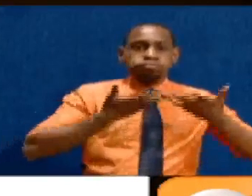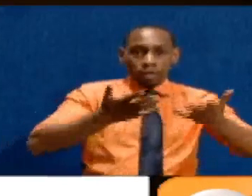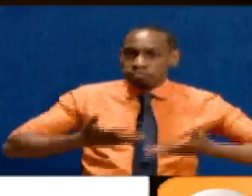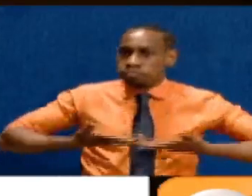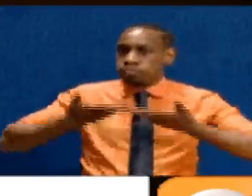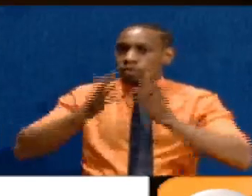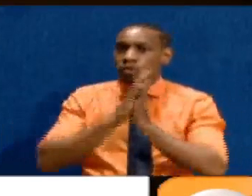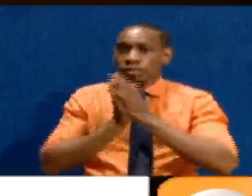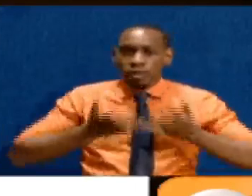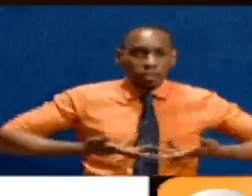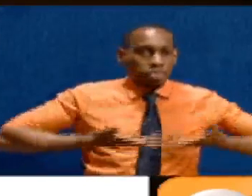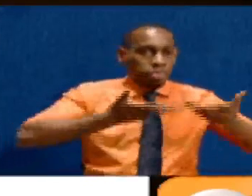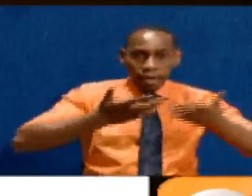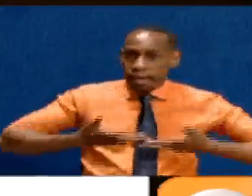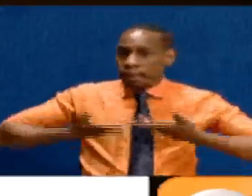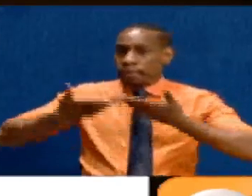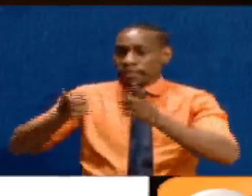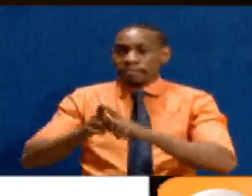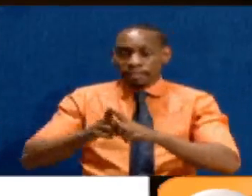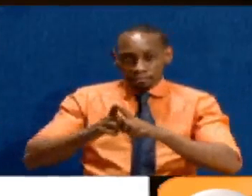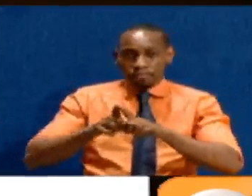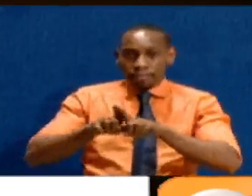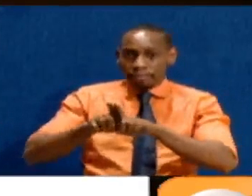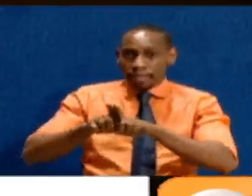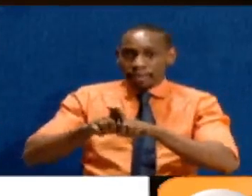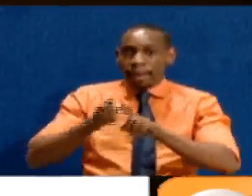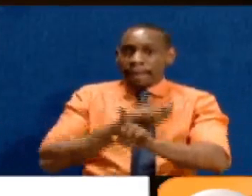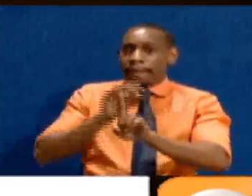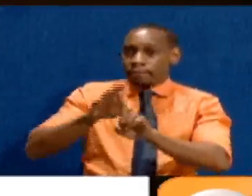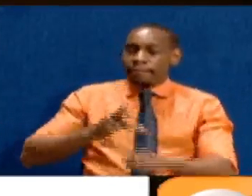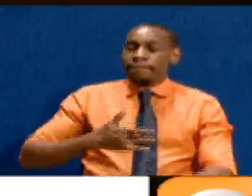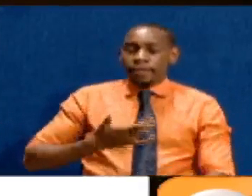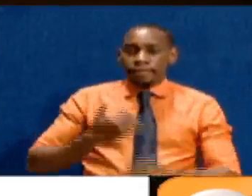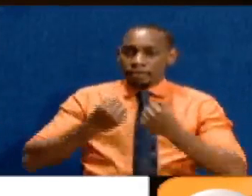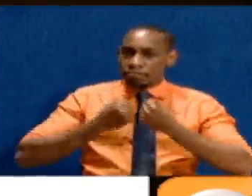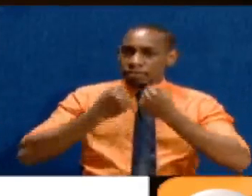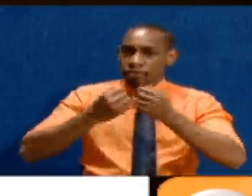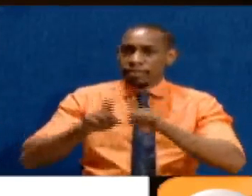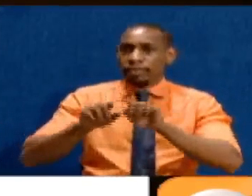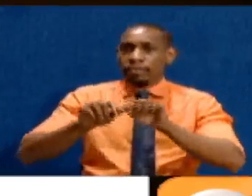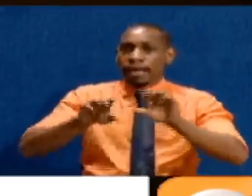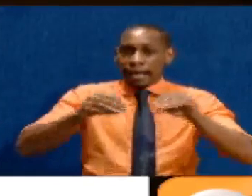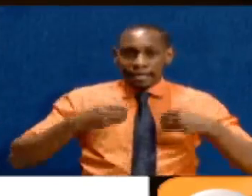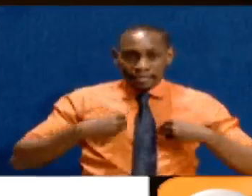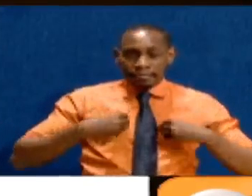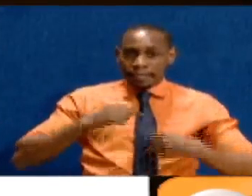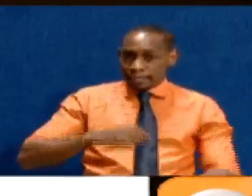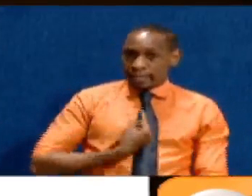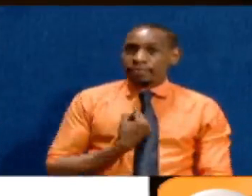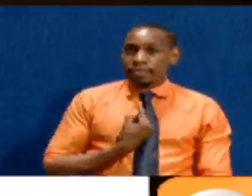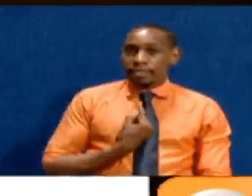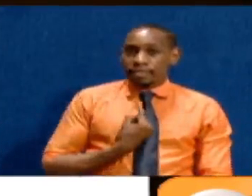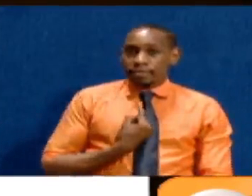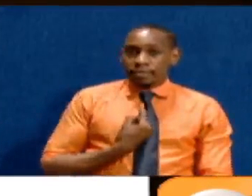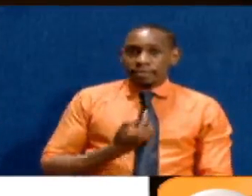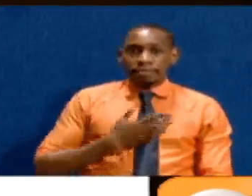more I shared my story, the more empowered I would feel and the more I would accept myself. You know,